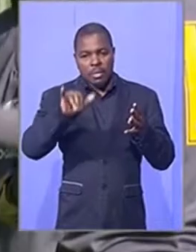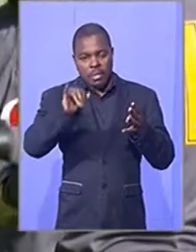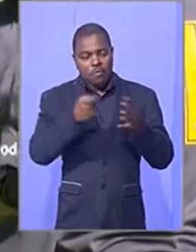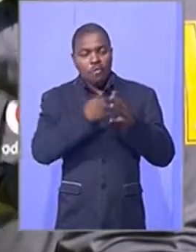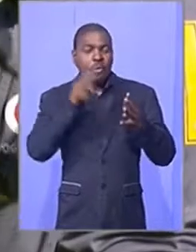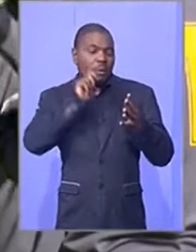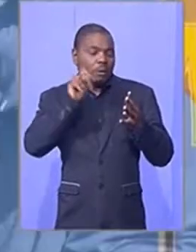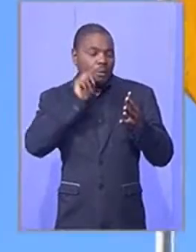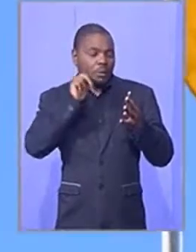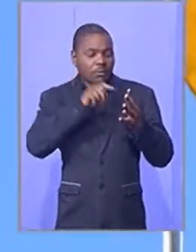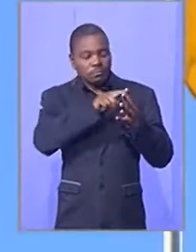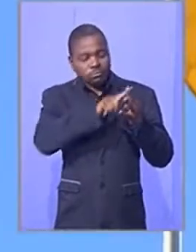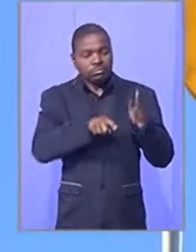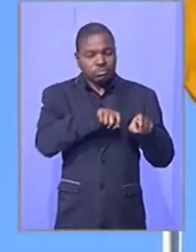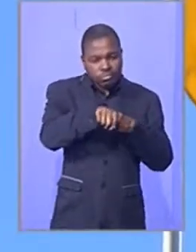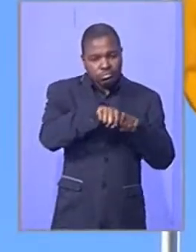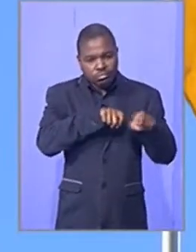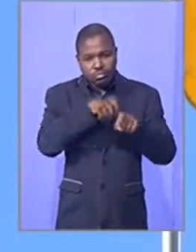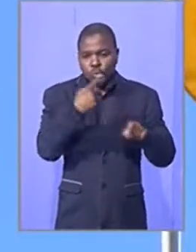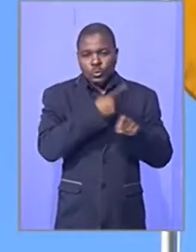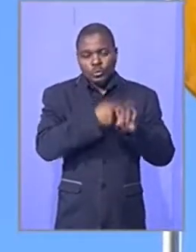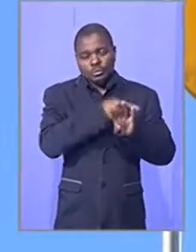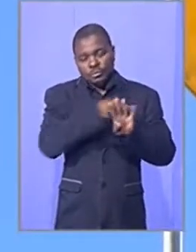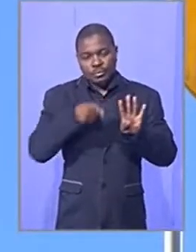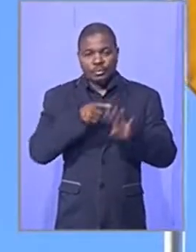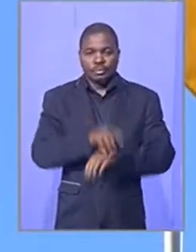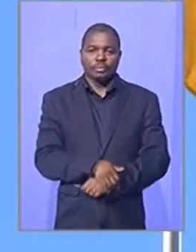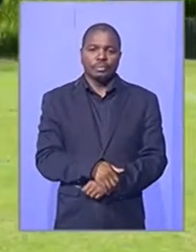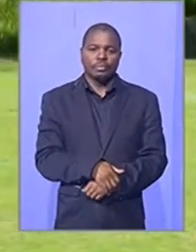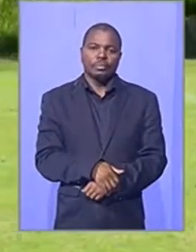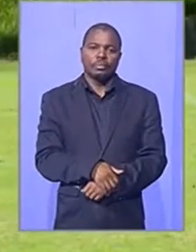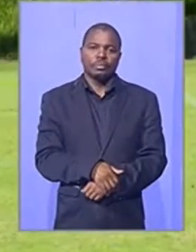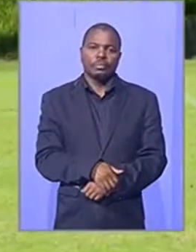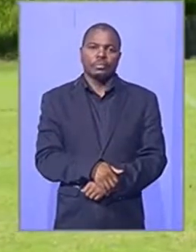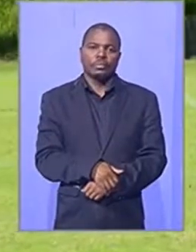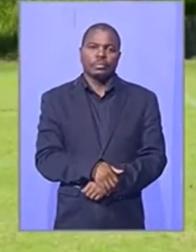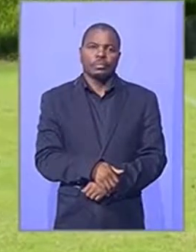Nigeria. Sfiso Ramara, SABC News, Johannesburg.